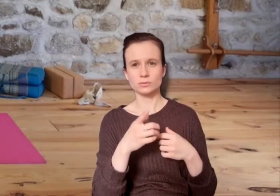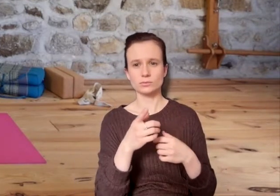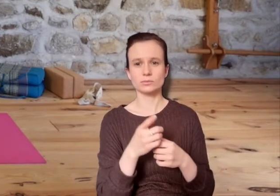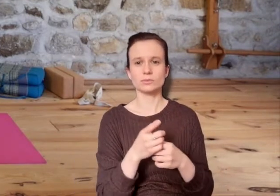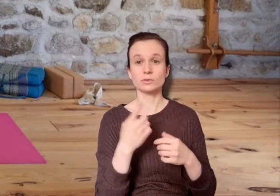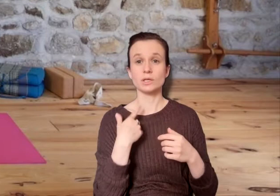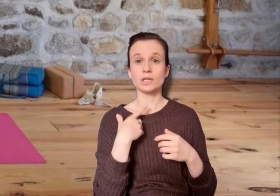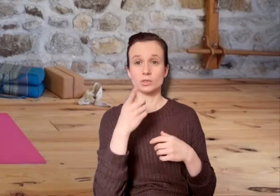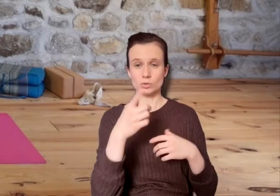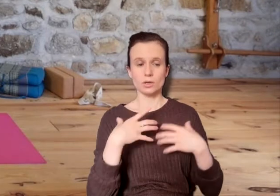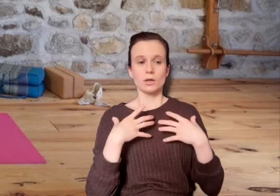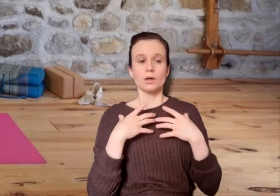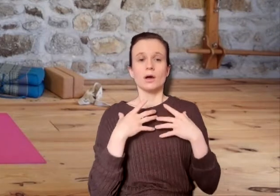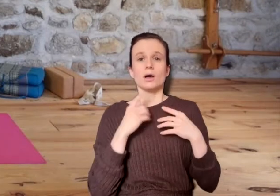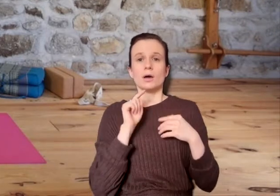without pressure in the knee.